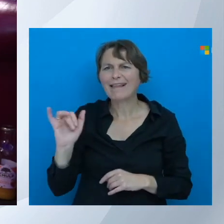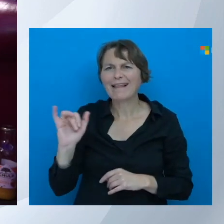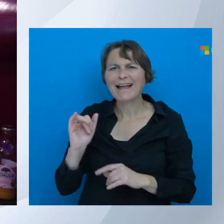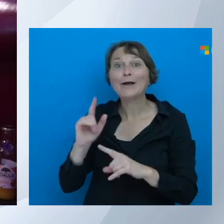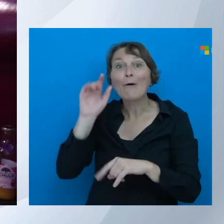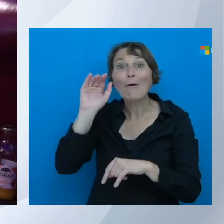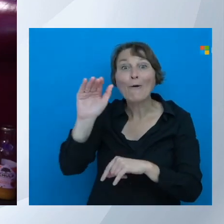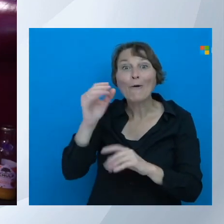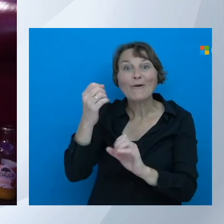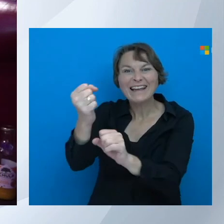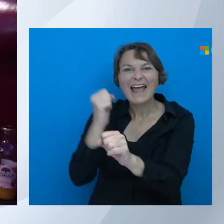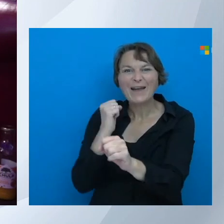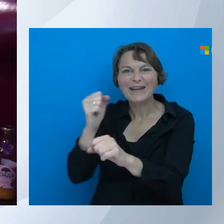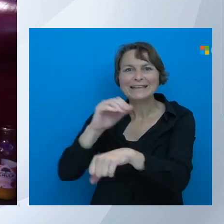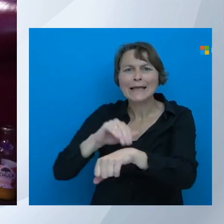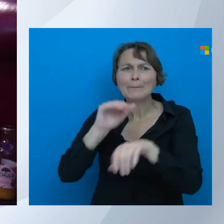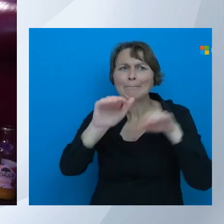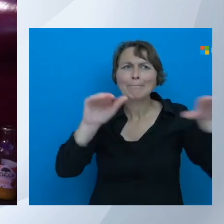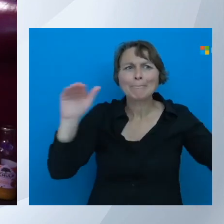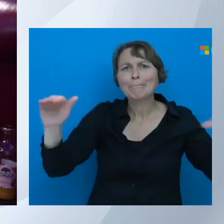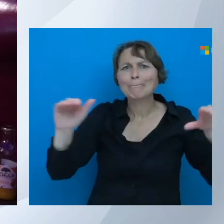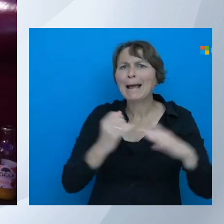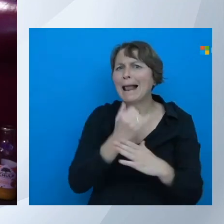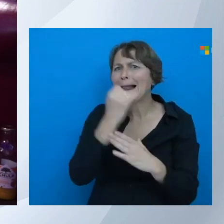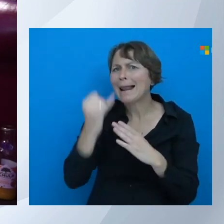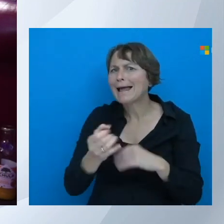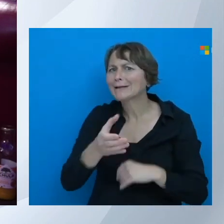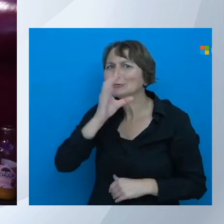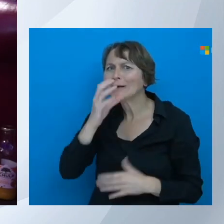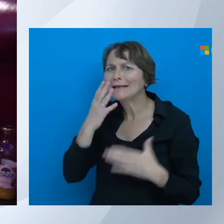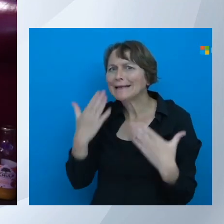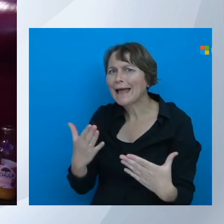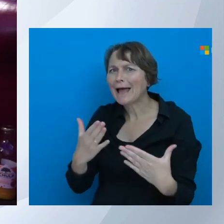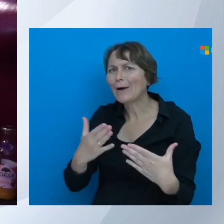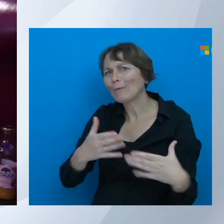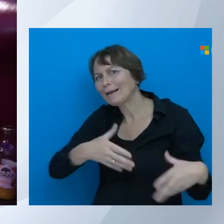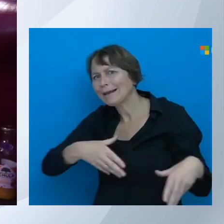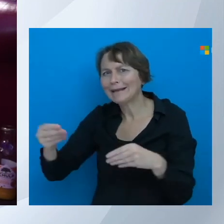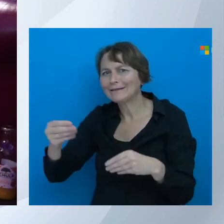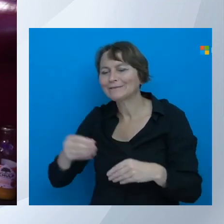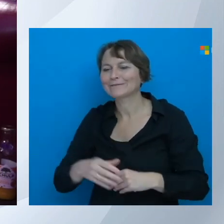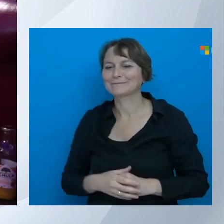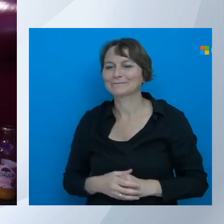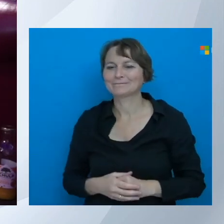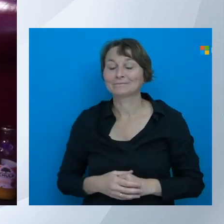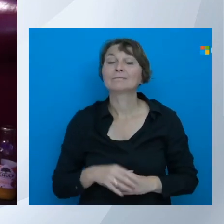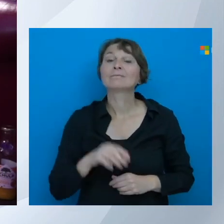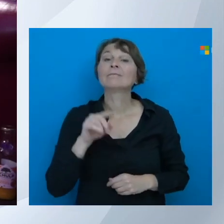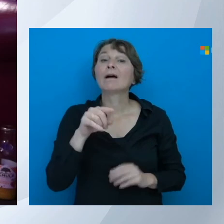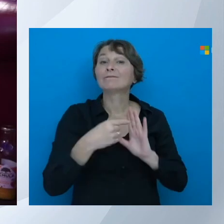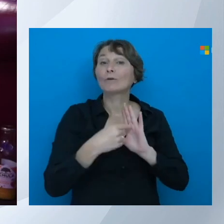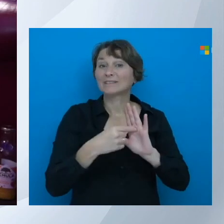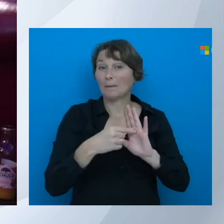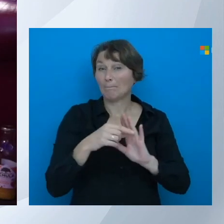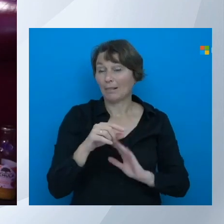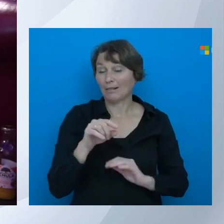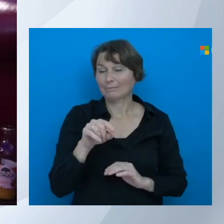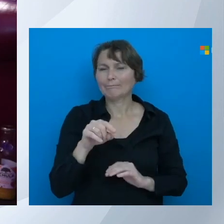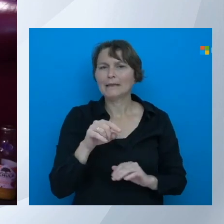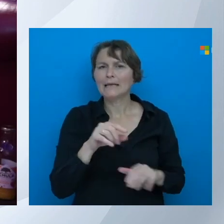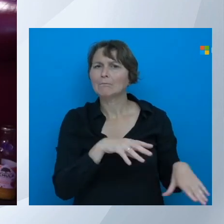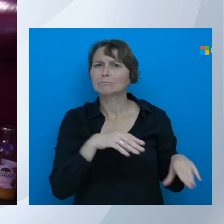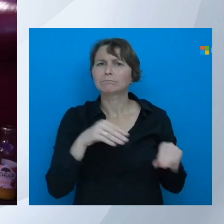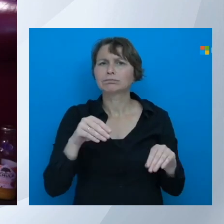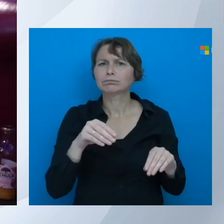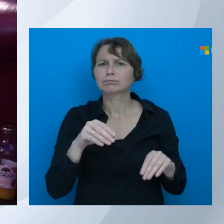weird. That's nice. She was like, "What's You can happening?" leave now. And before I leave on a trip or something, then I'm not allowed, a few weeks